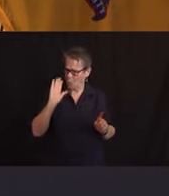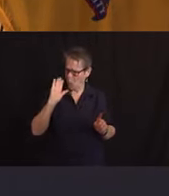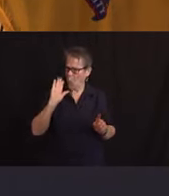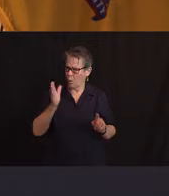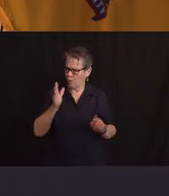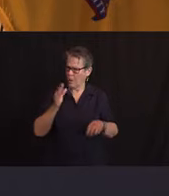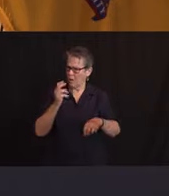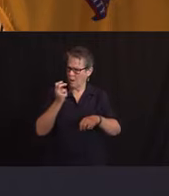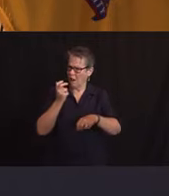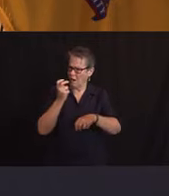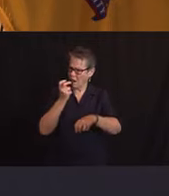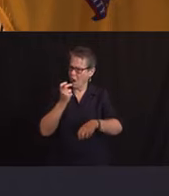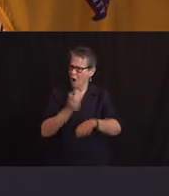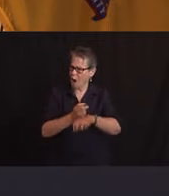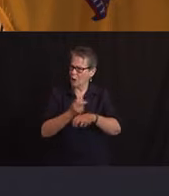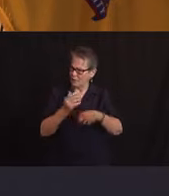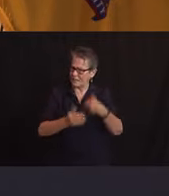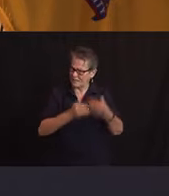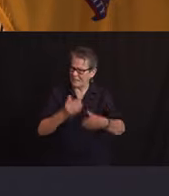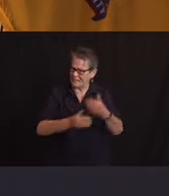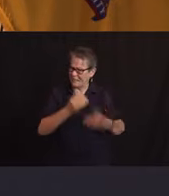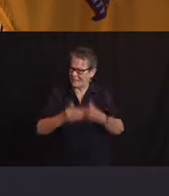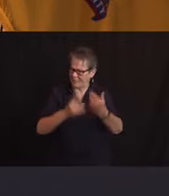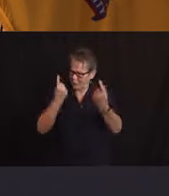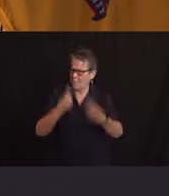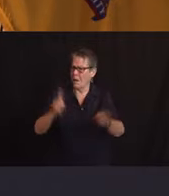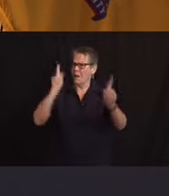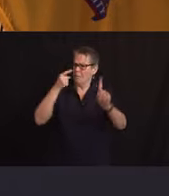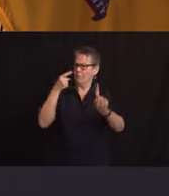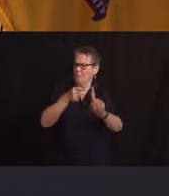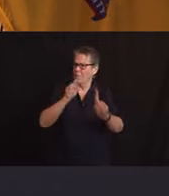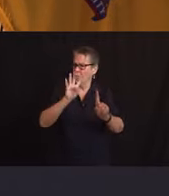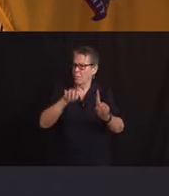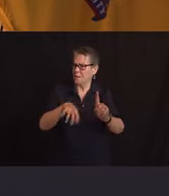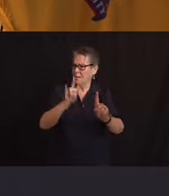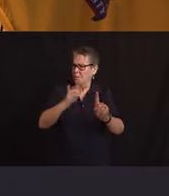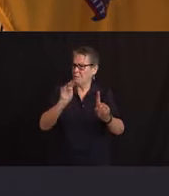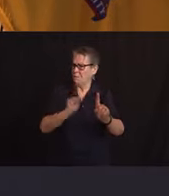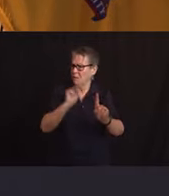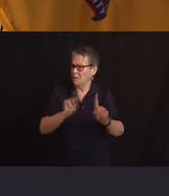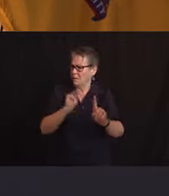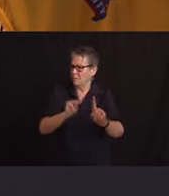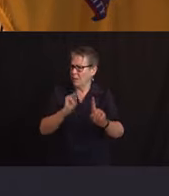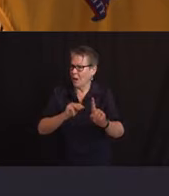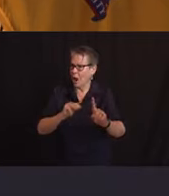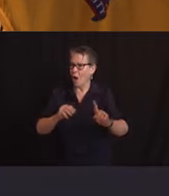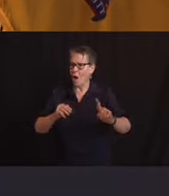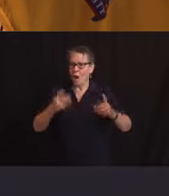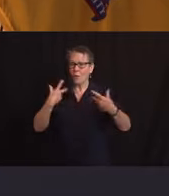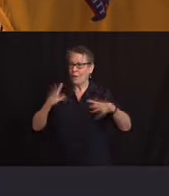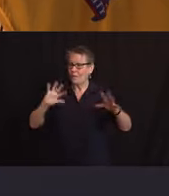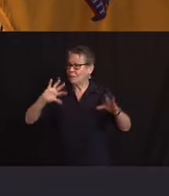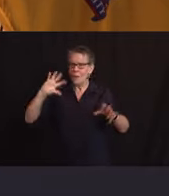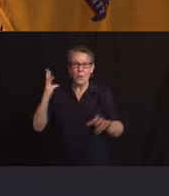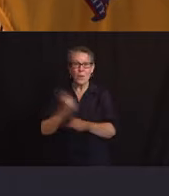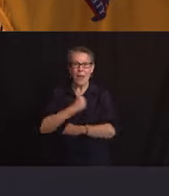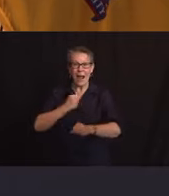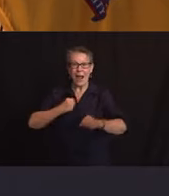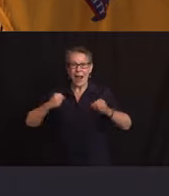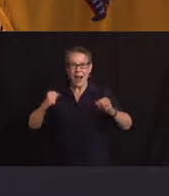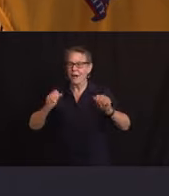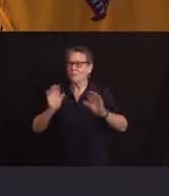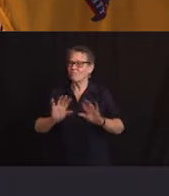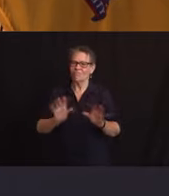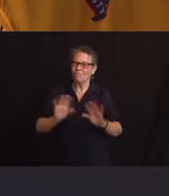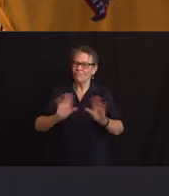scrap to get there, almost certainly. Do we declare victory? No. I mean, we stay at it, and we'll